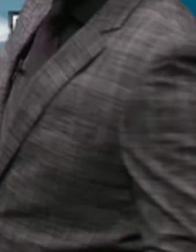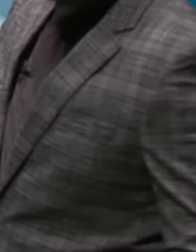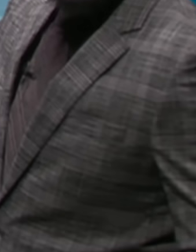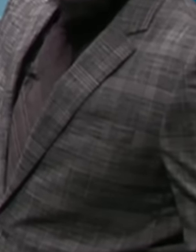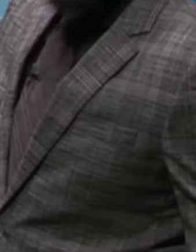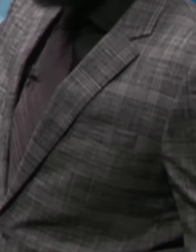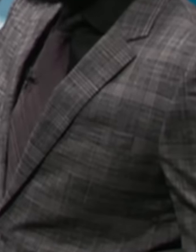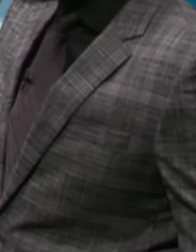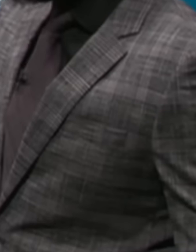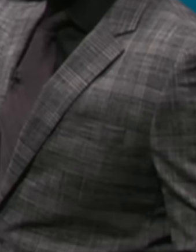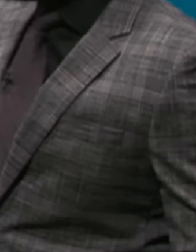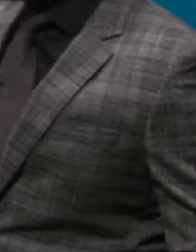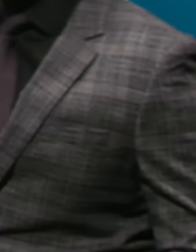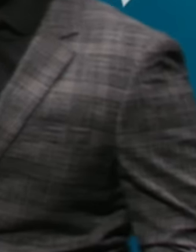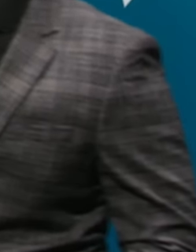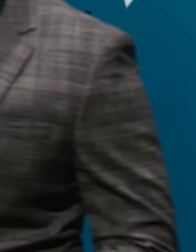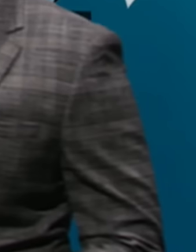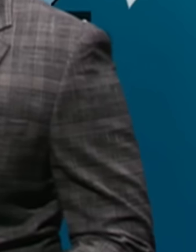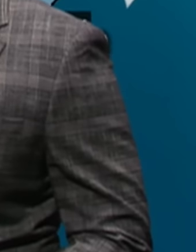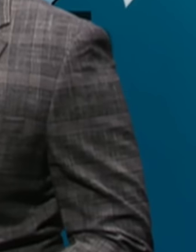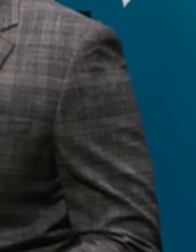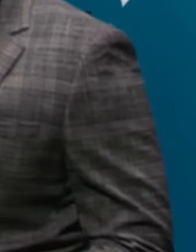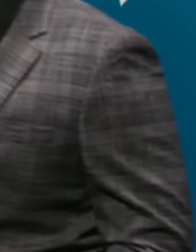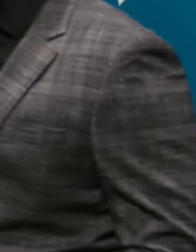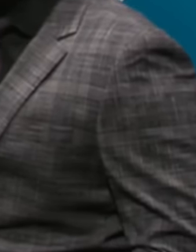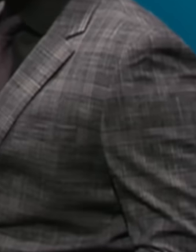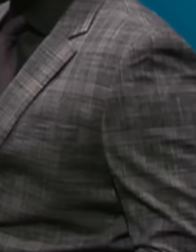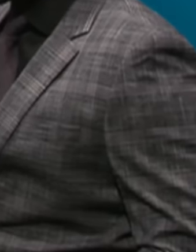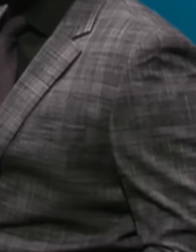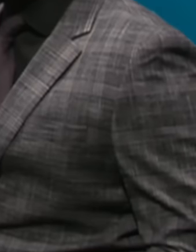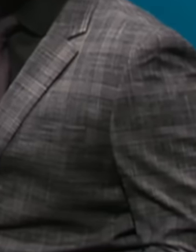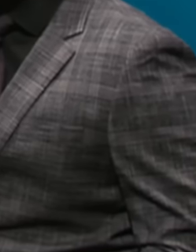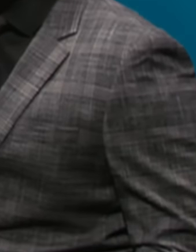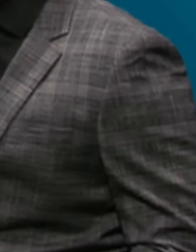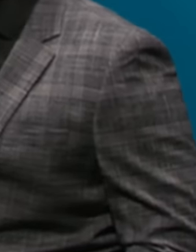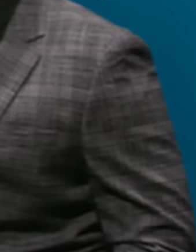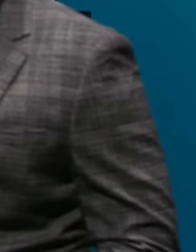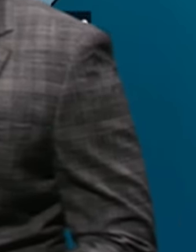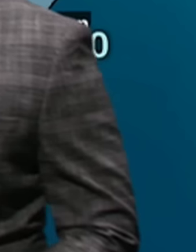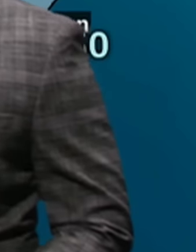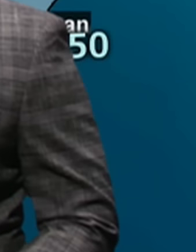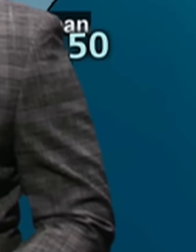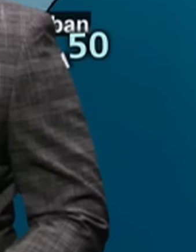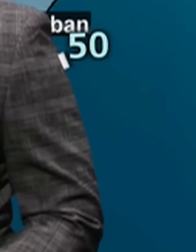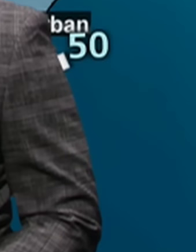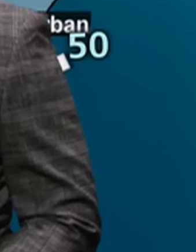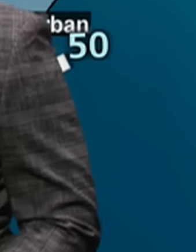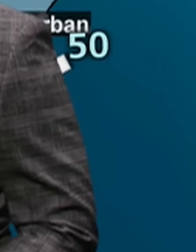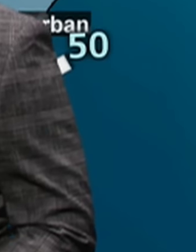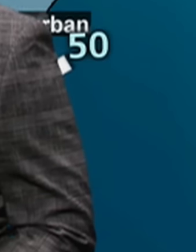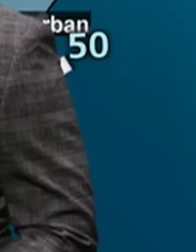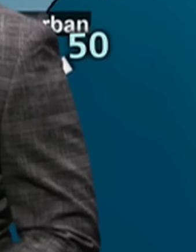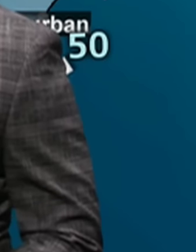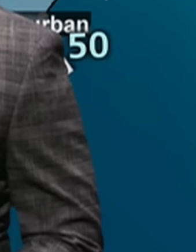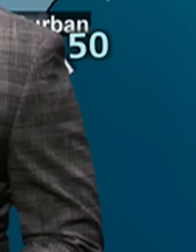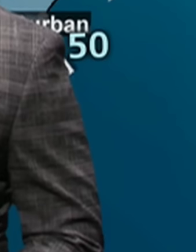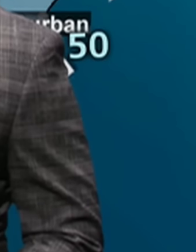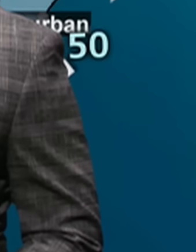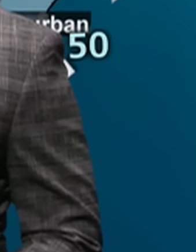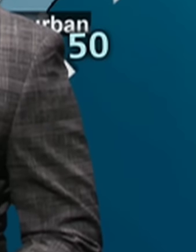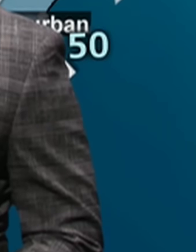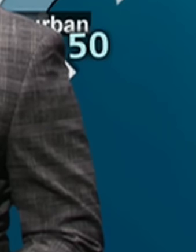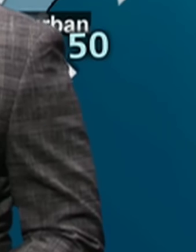ofela Pretoria Hamle Mafikeng wa fitla hona ka haro up Ntoni empa tse re shebile hona ka haro Gqeberha o thosa jalo o tla fitla hona ka haro ka papu prima o pula tse